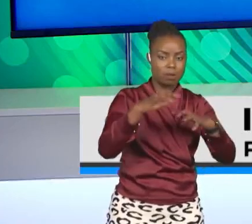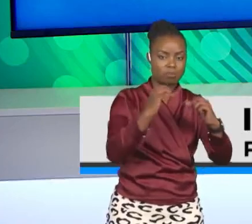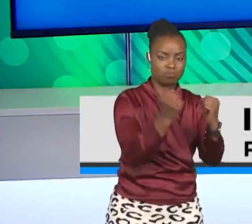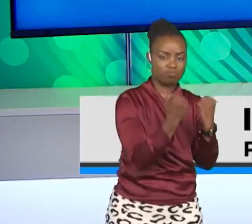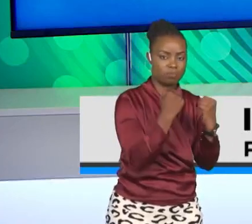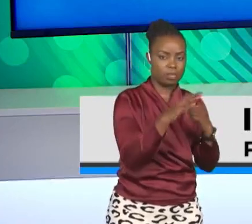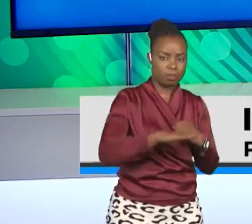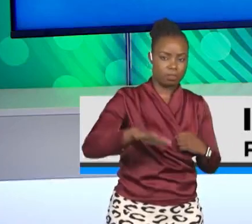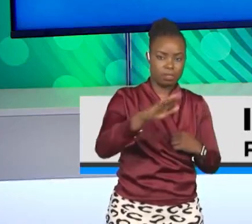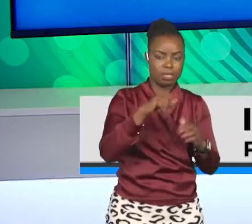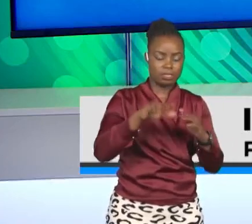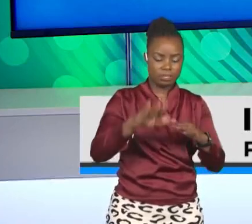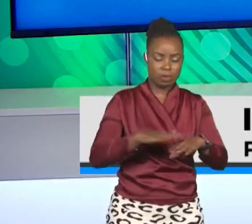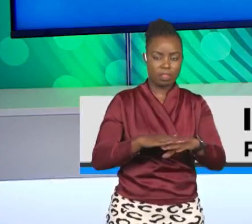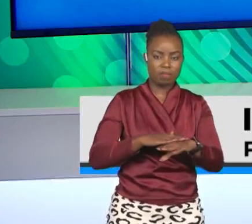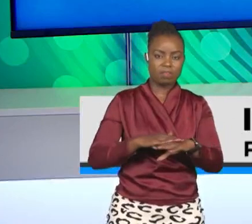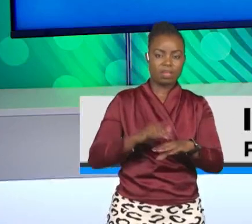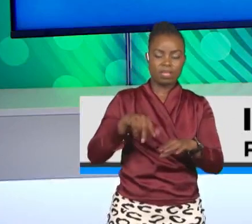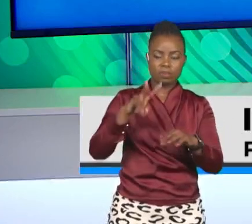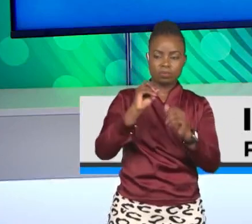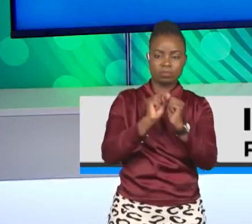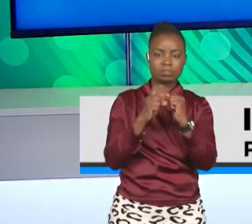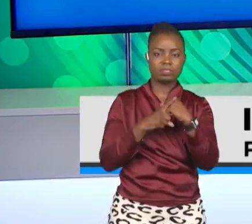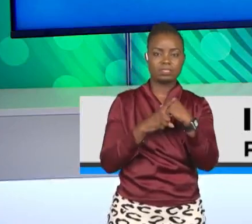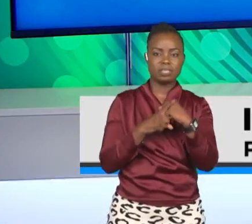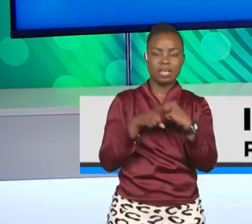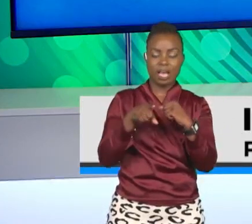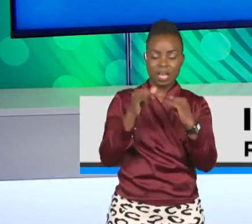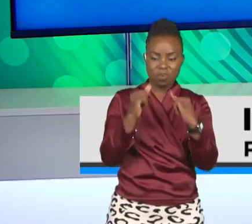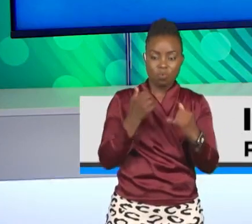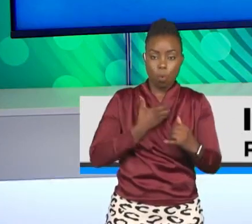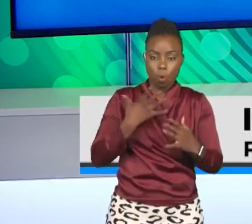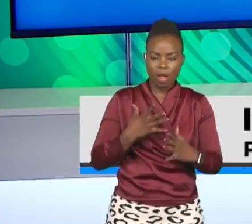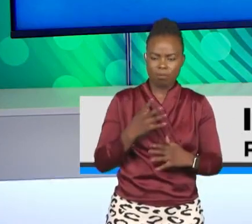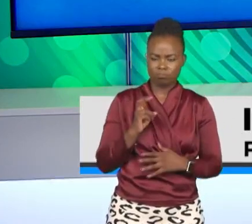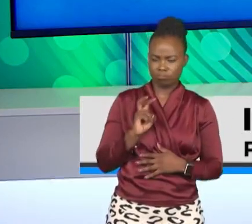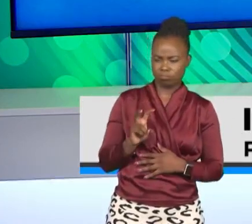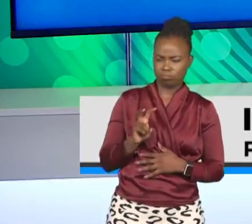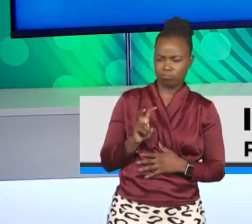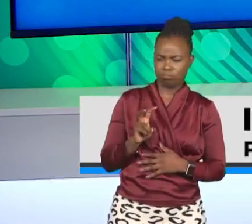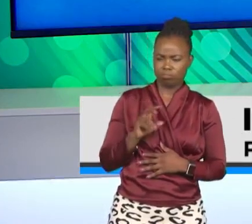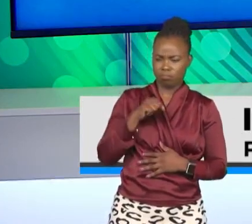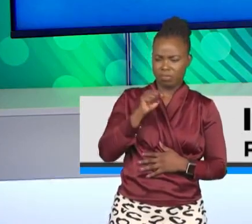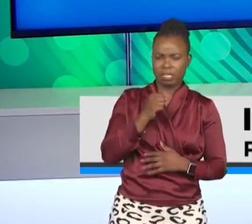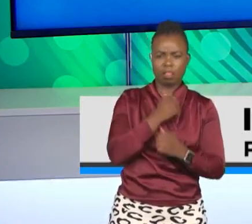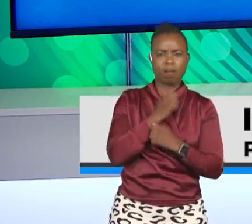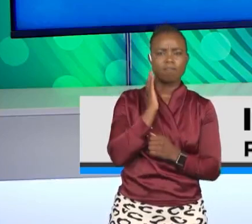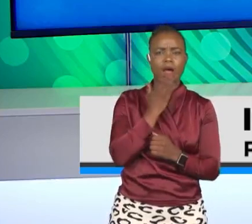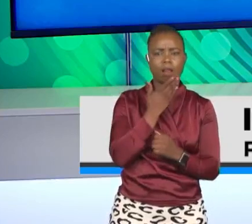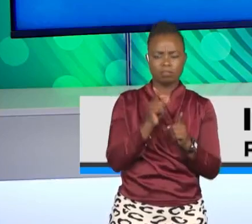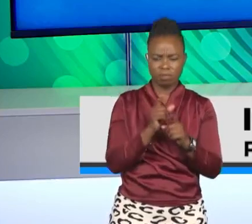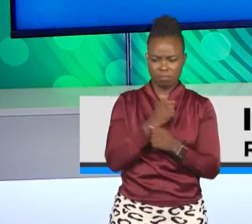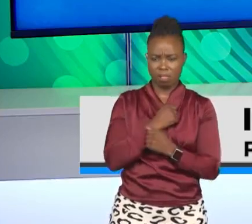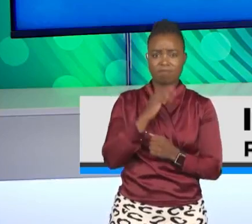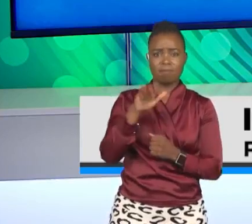South Africa's Western Cape region in 2016, where her new owner noticed her love of color and paint